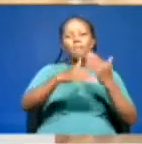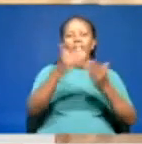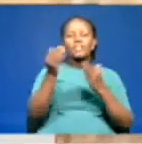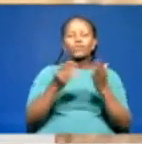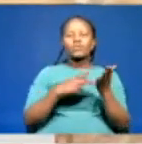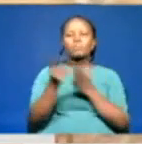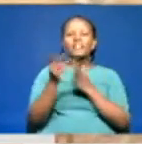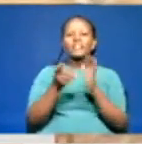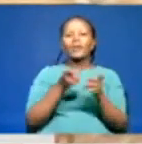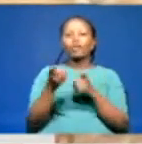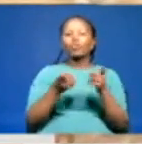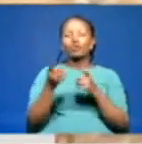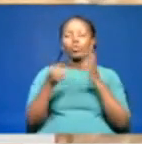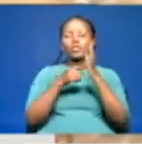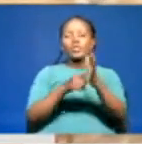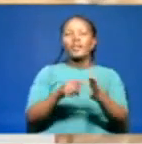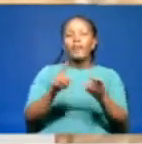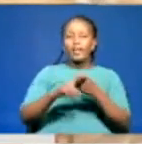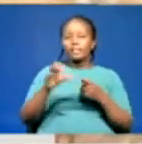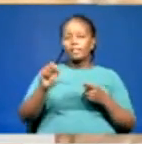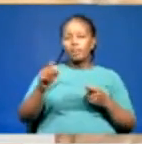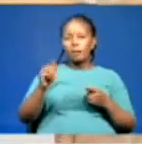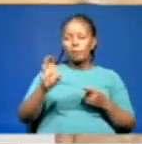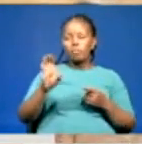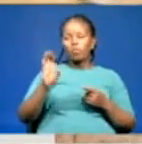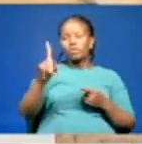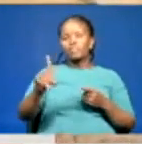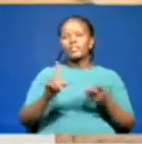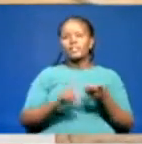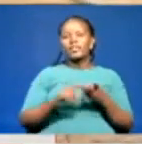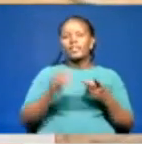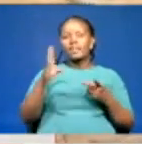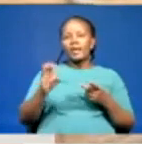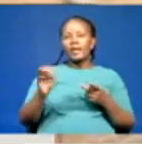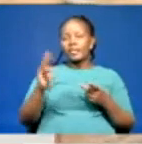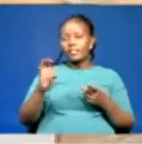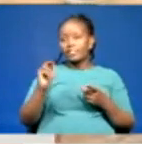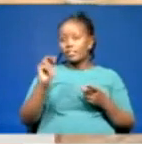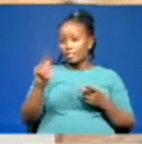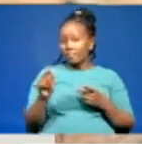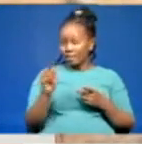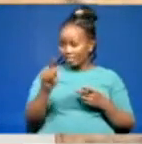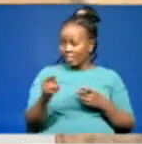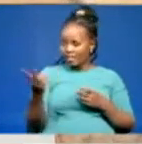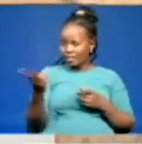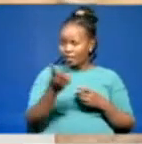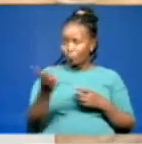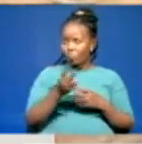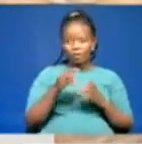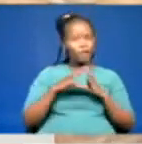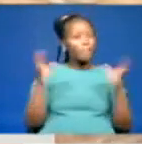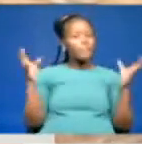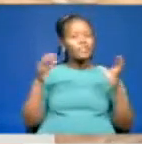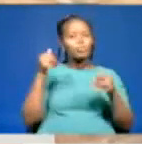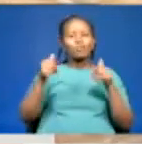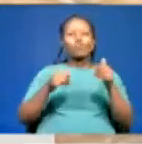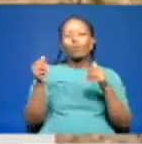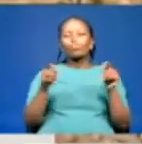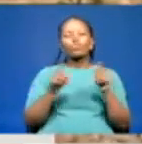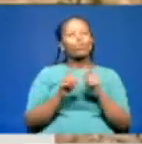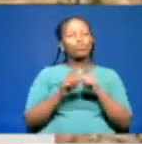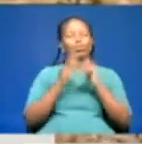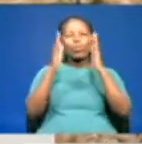steel and cement. Those are the two major components that are really making houses to become also very